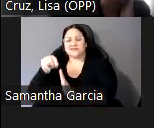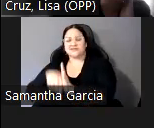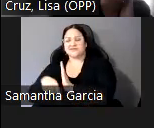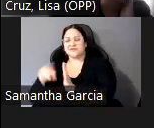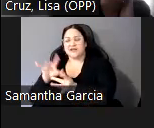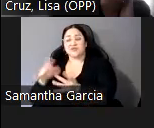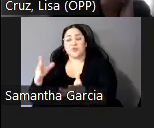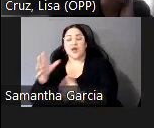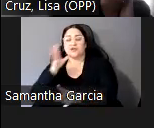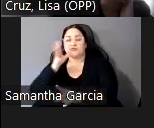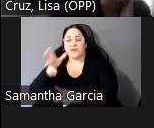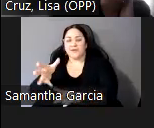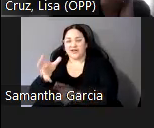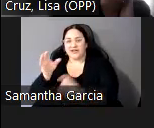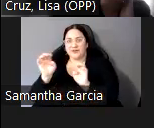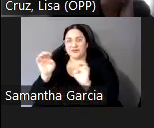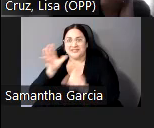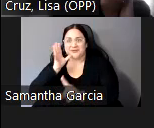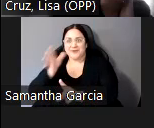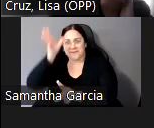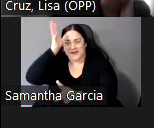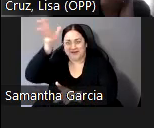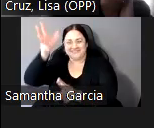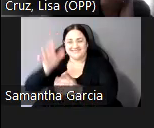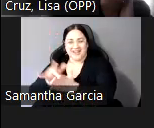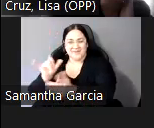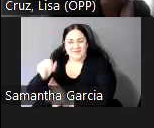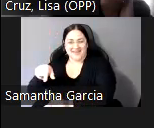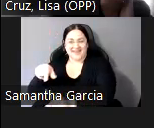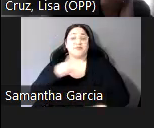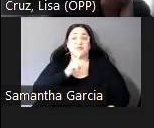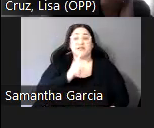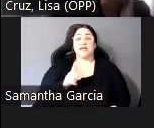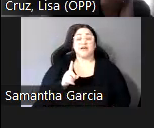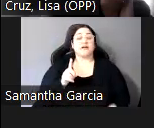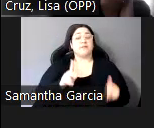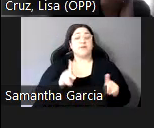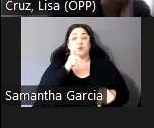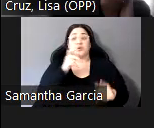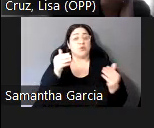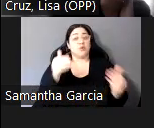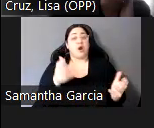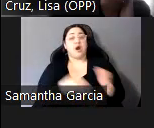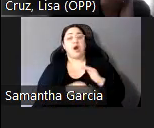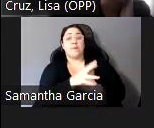what method of remittance it is. They just want your money, and they'll throw different pitches at you to get your money. So looking